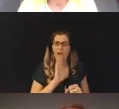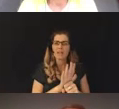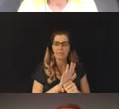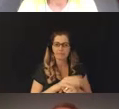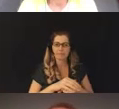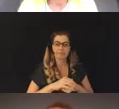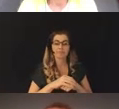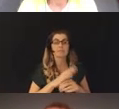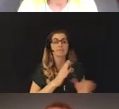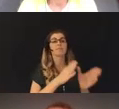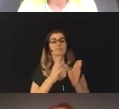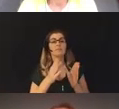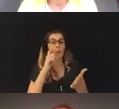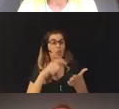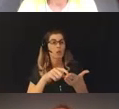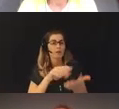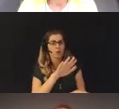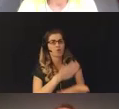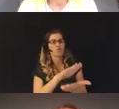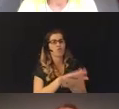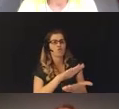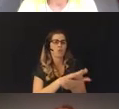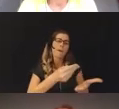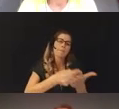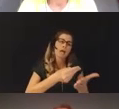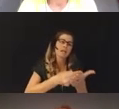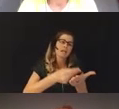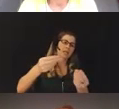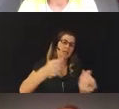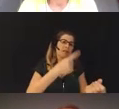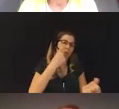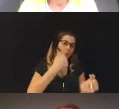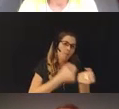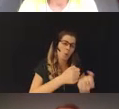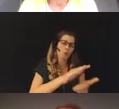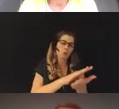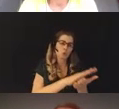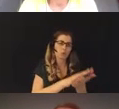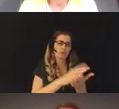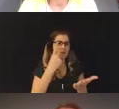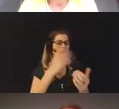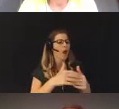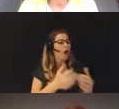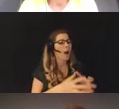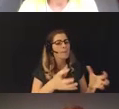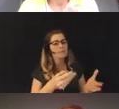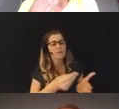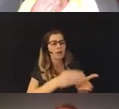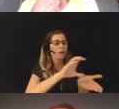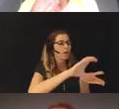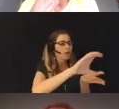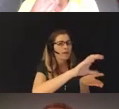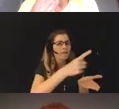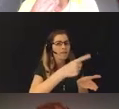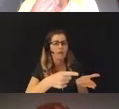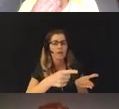And then we looked at local funding, right? Because if we're gonna talk about issues of mattering, we should talk about how much money is allocated per pupil, right? Now these funding gaps